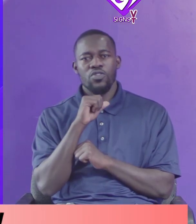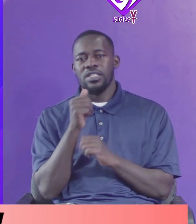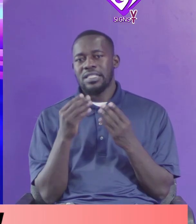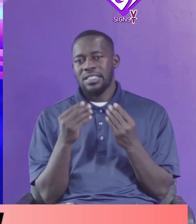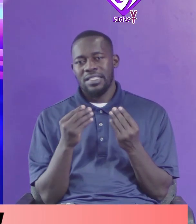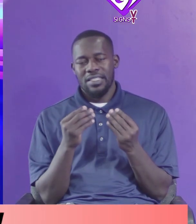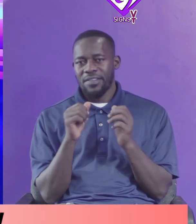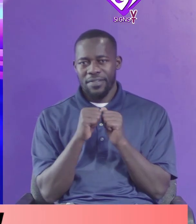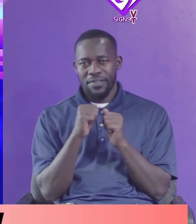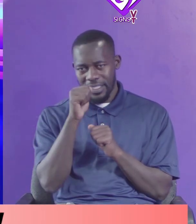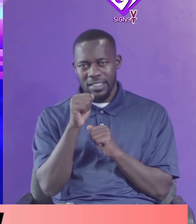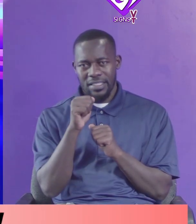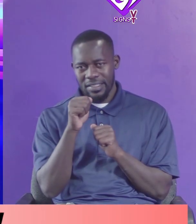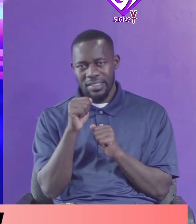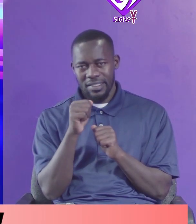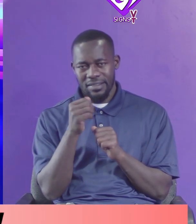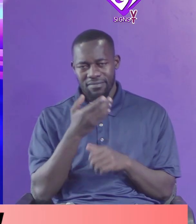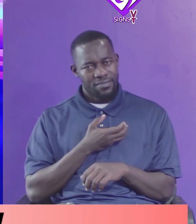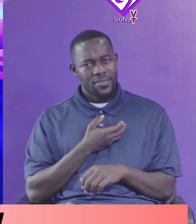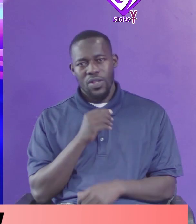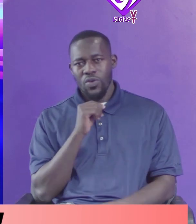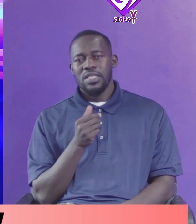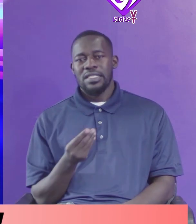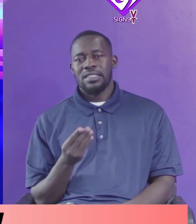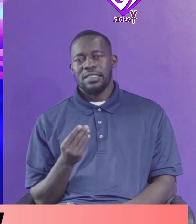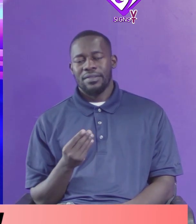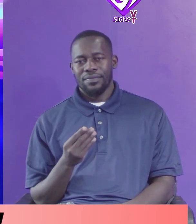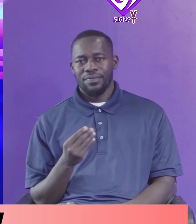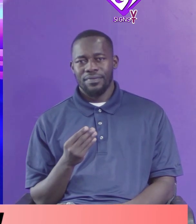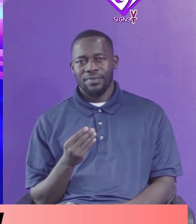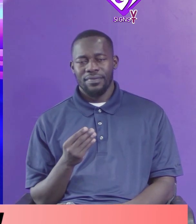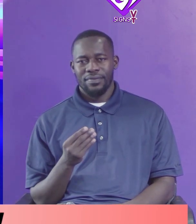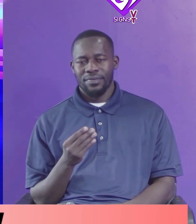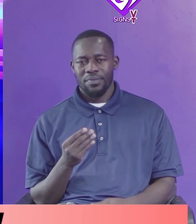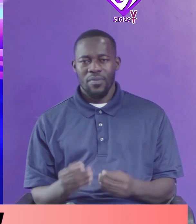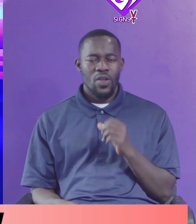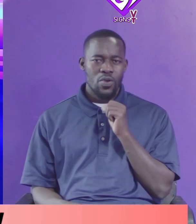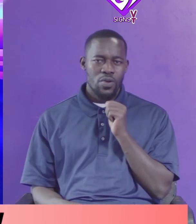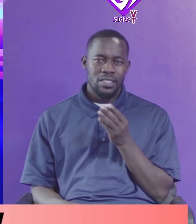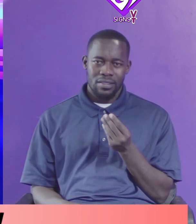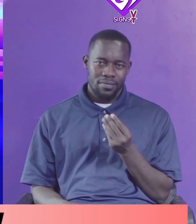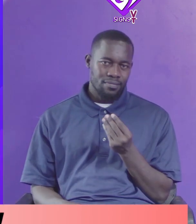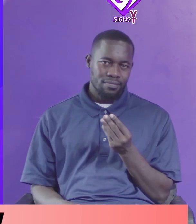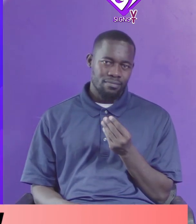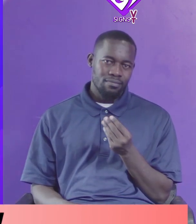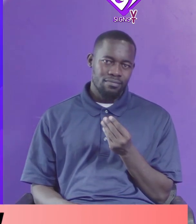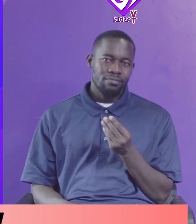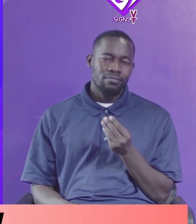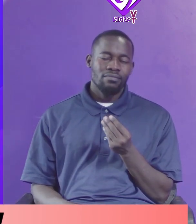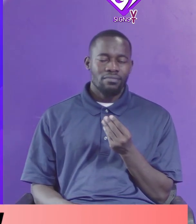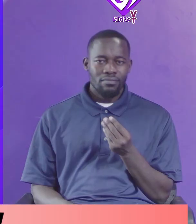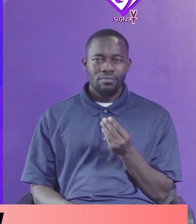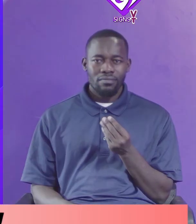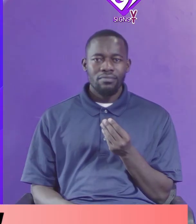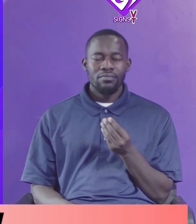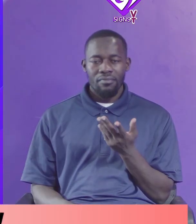it is not easy. Not easy. They make it look easy, yeah? They make it look easy, bana. And of course, this afternoon we did